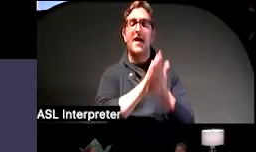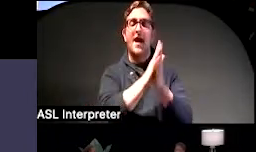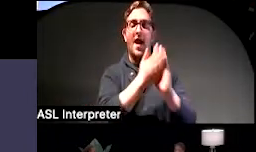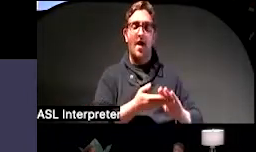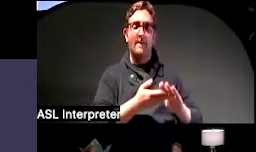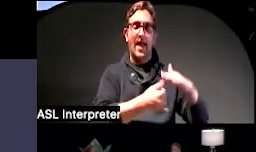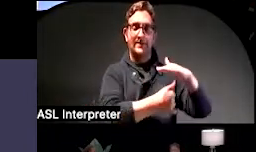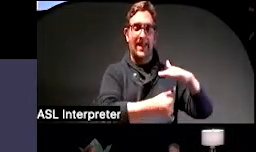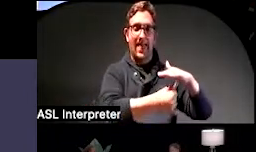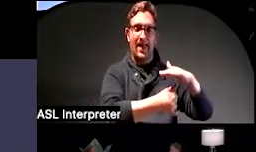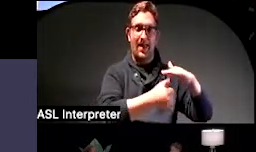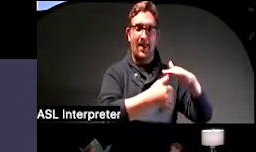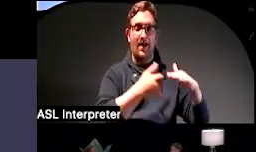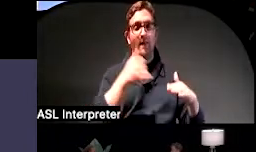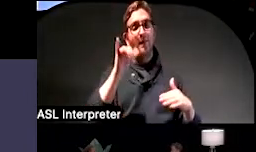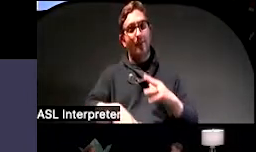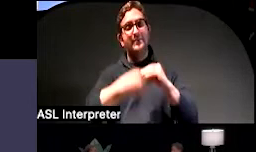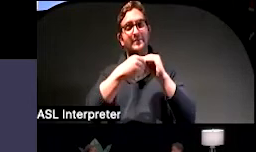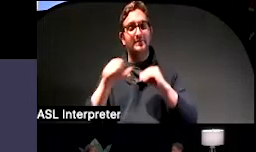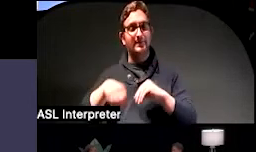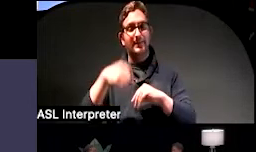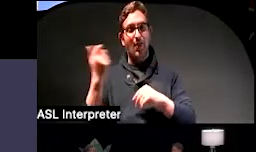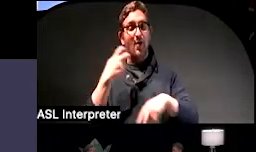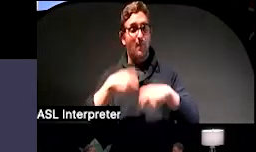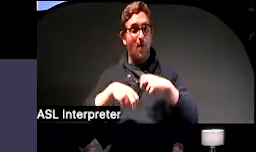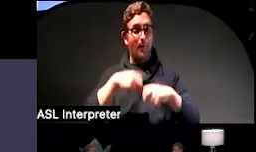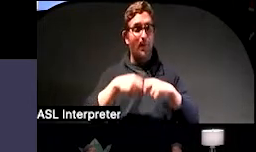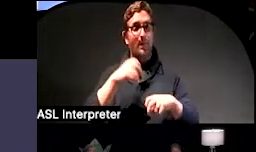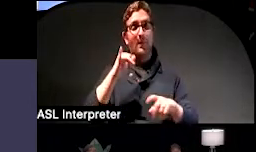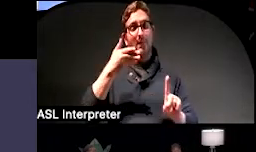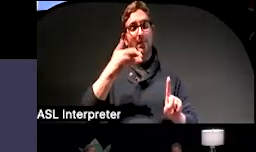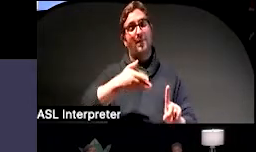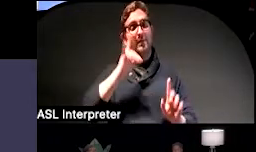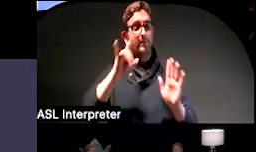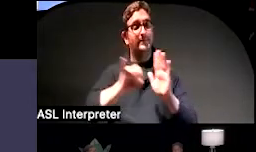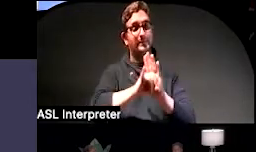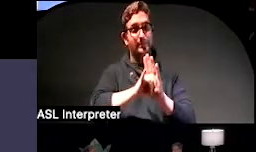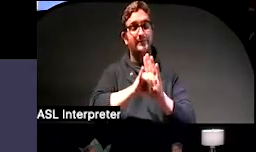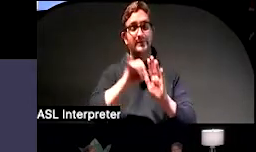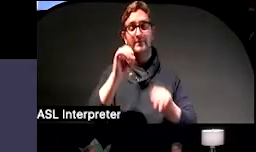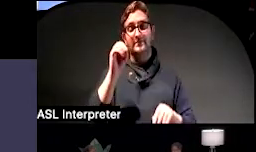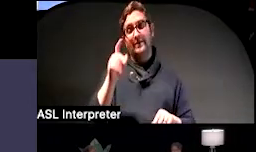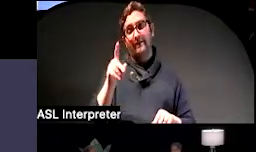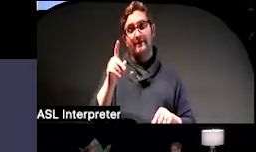And so there we have another problem. And so here you have the identification